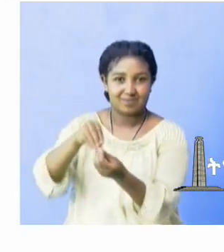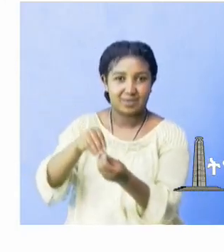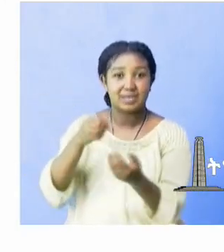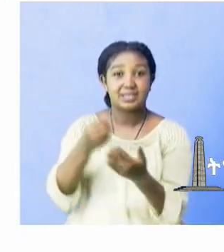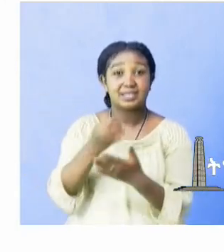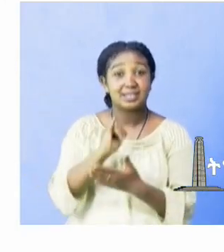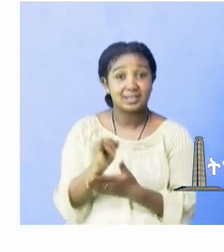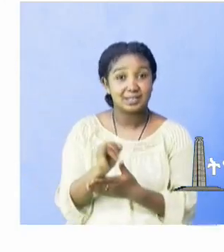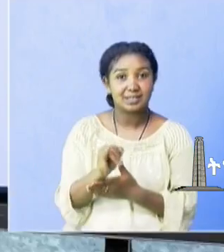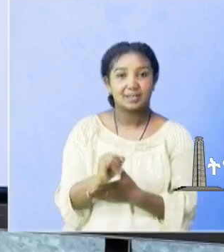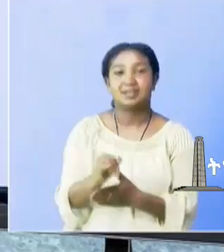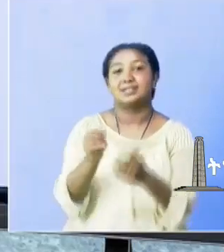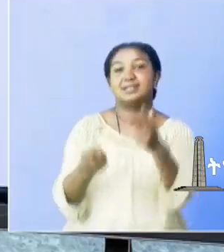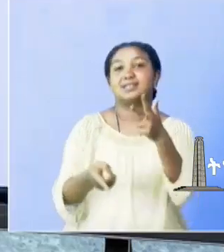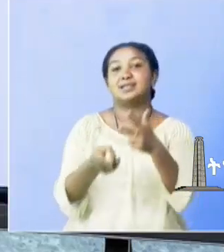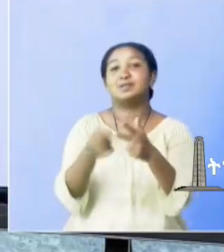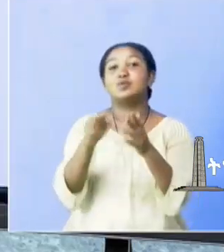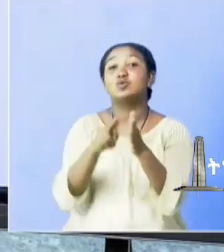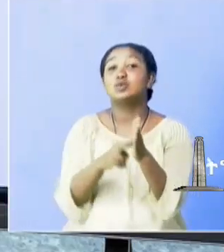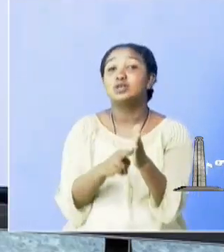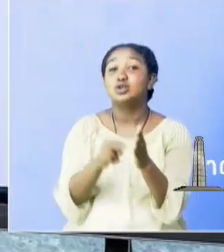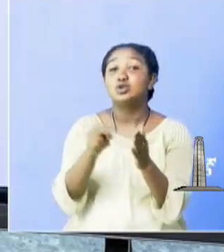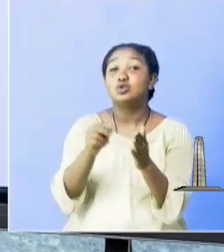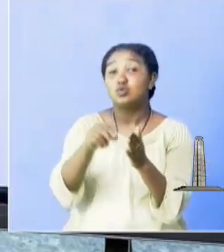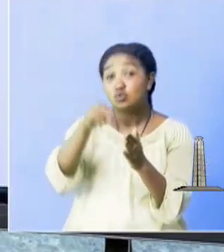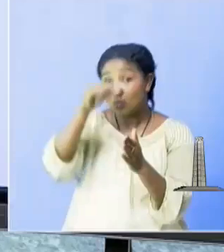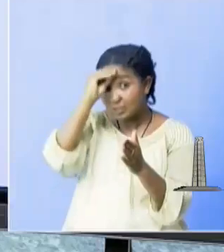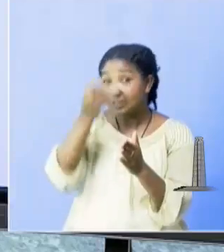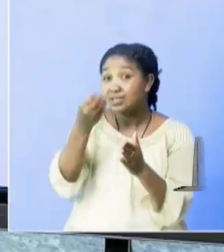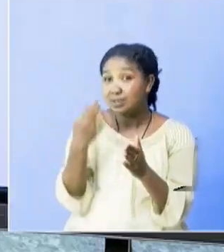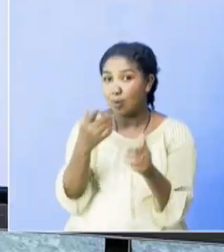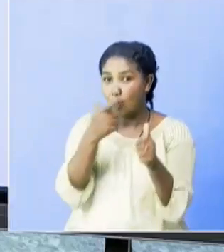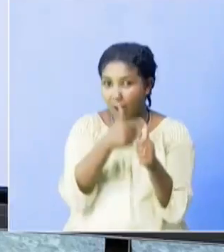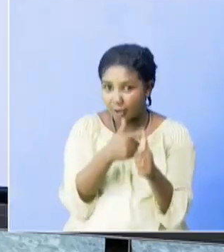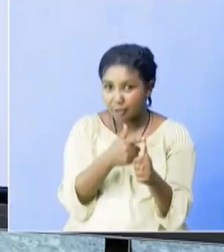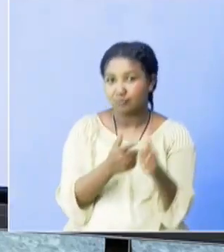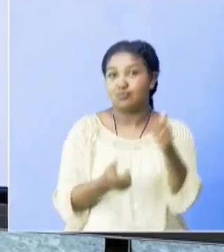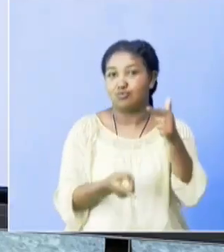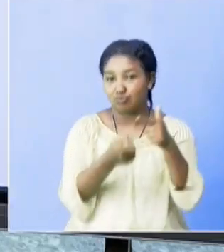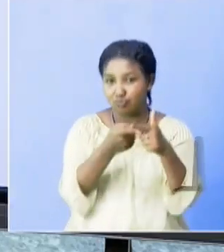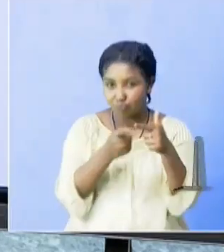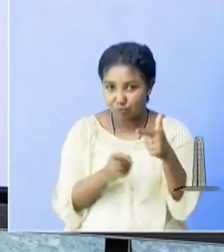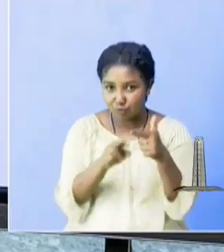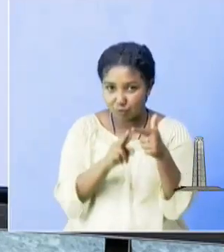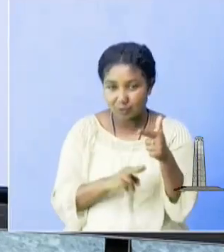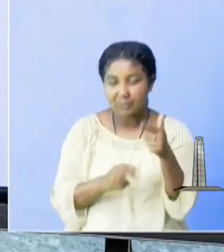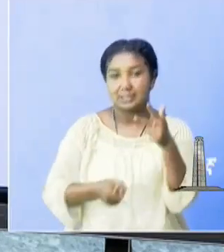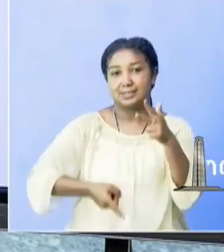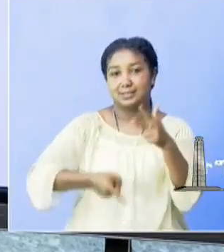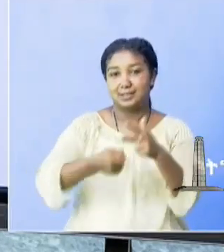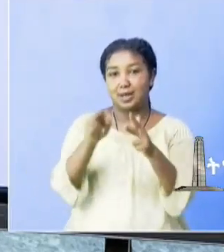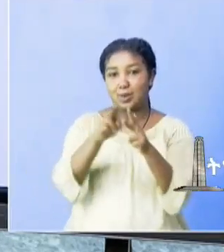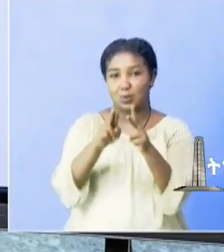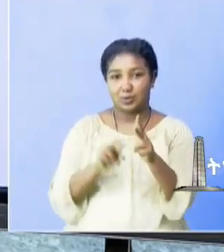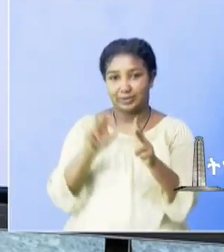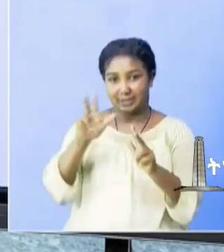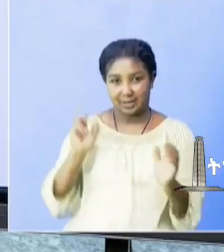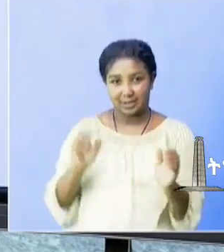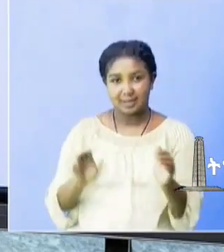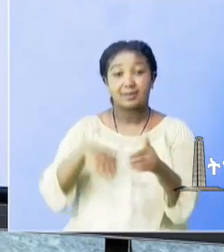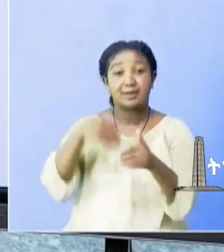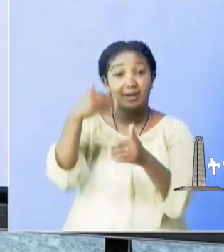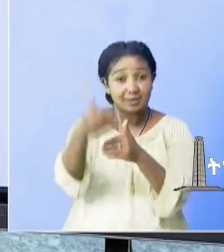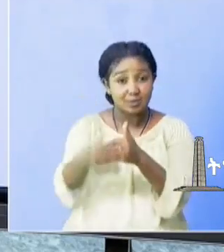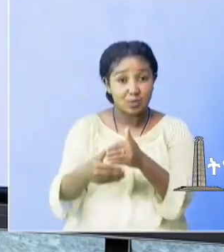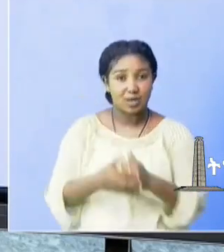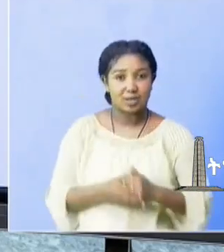This is the third rule. How many rules we learn? 1, 2, and 3. The next